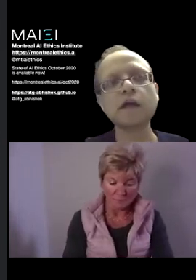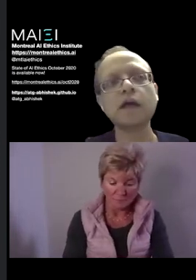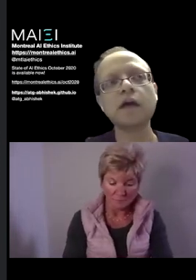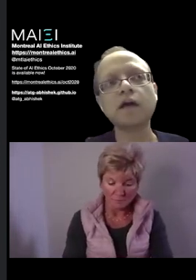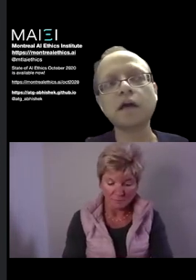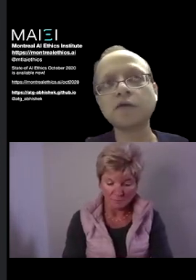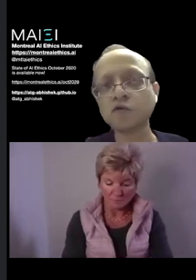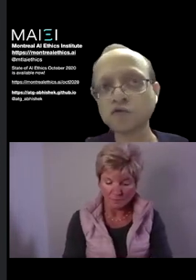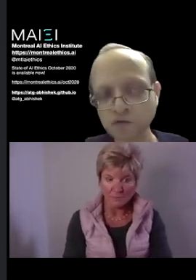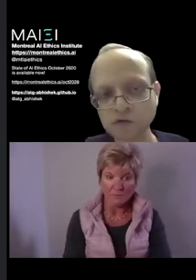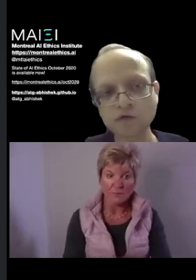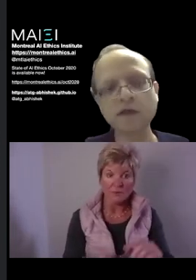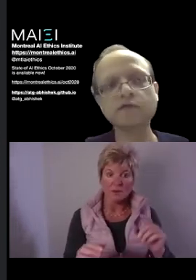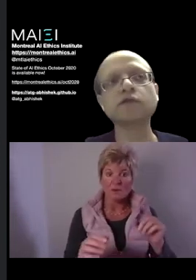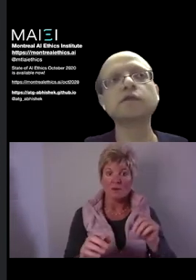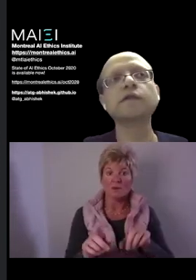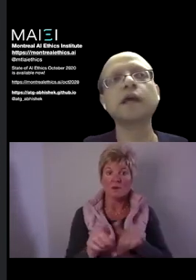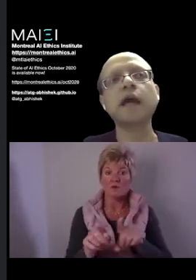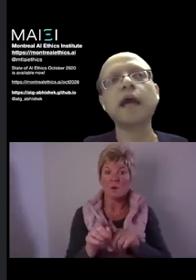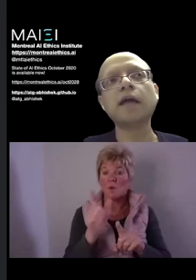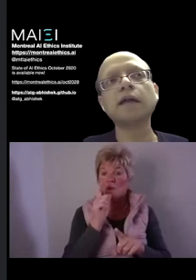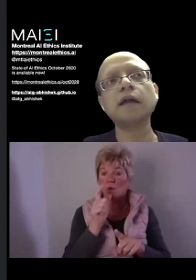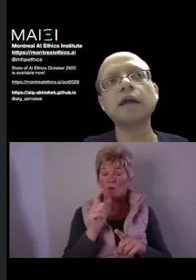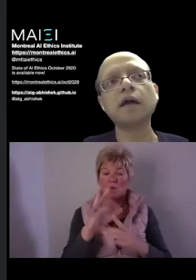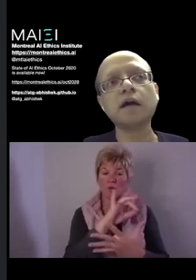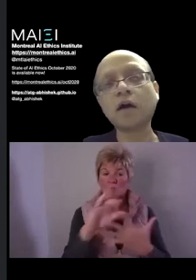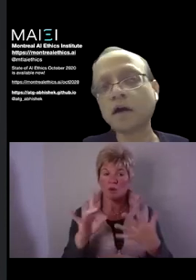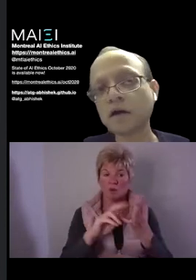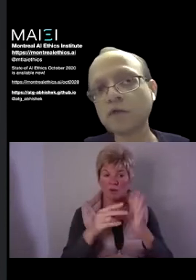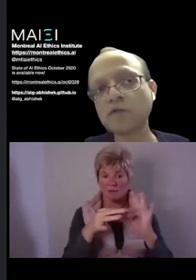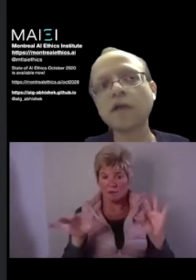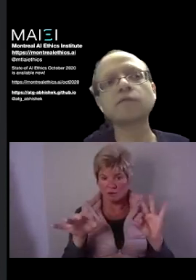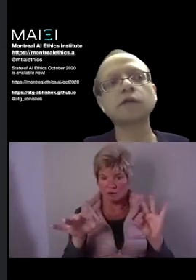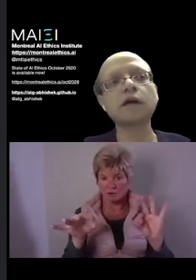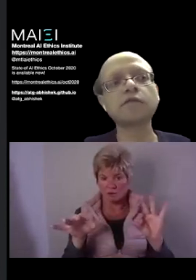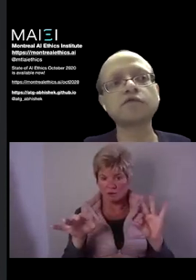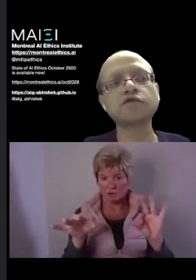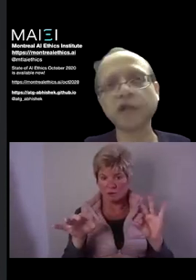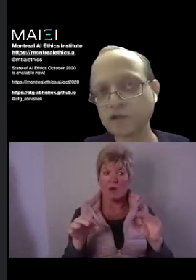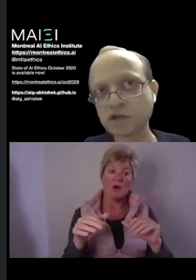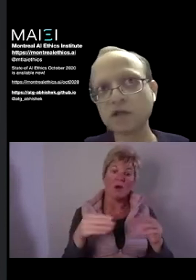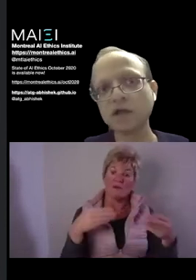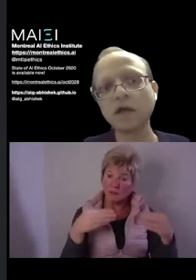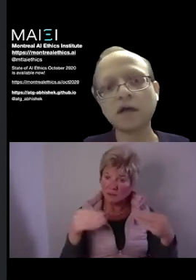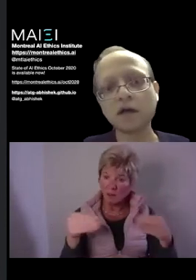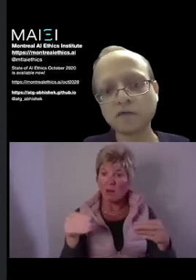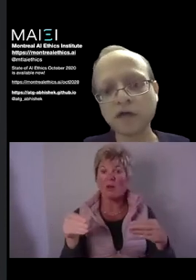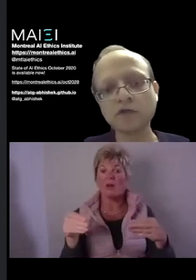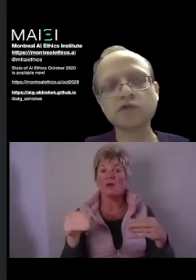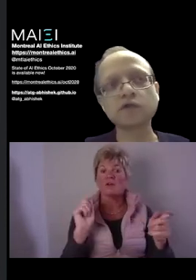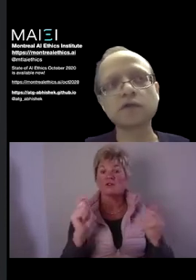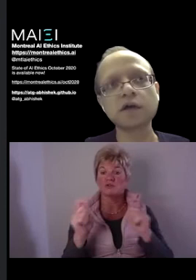definitions and who chose those definitions, and are we flexible enough to change